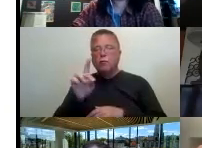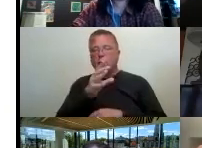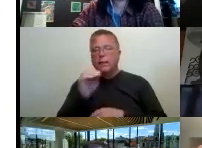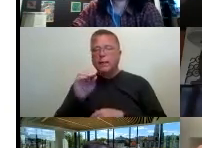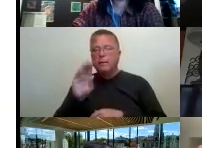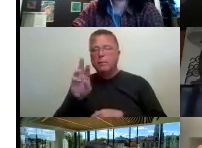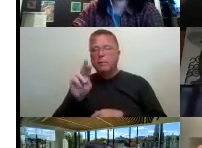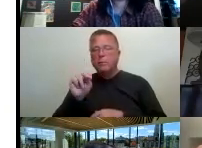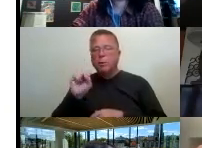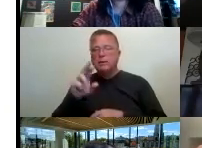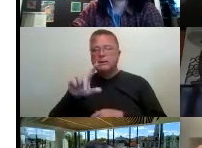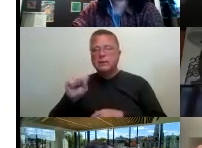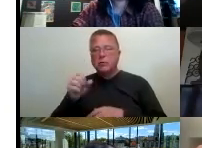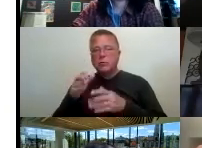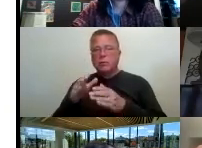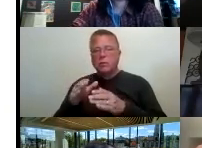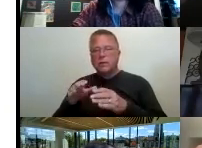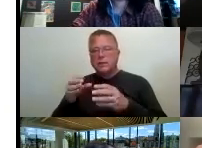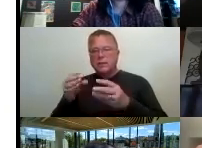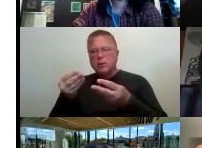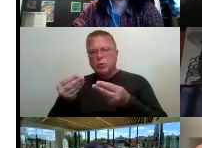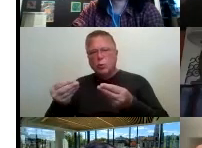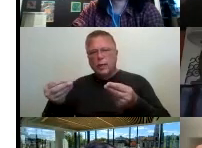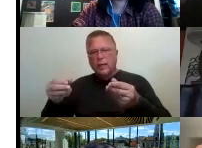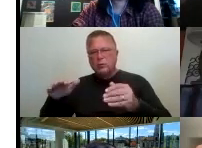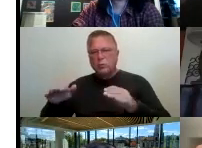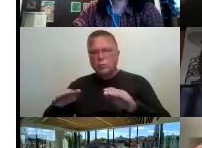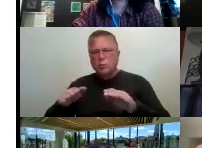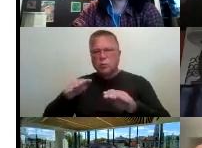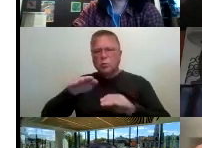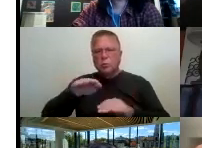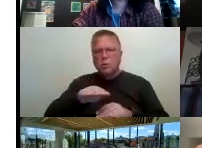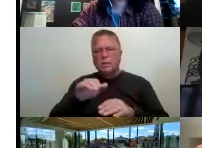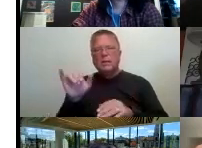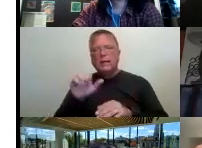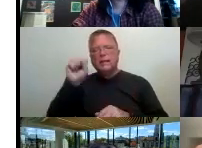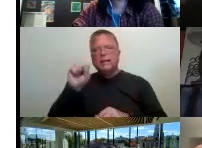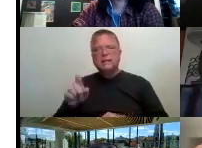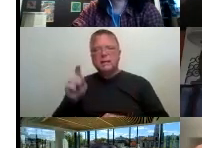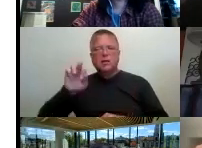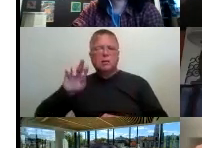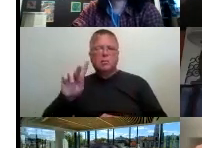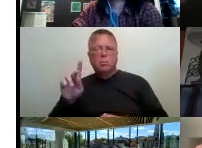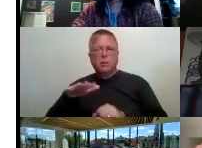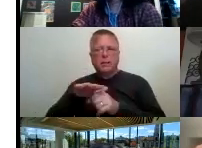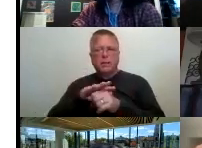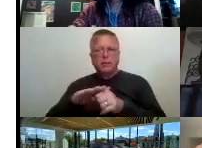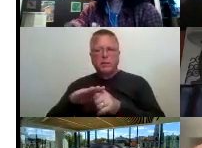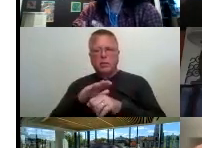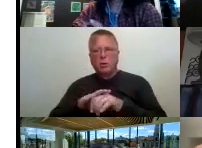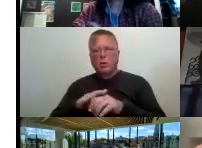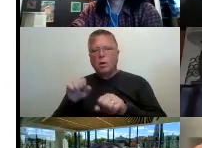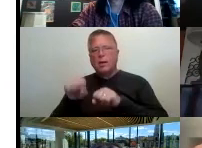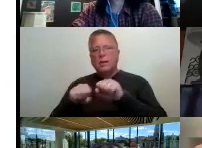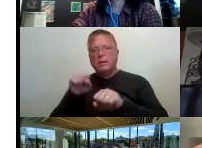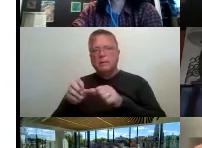The speed bumps are gradual. They're like the ones in the South Park area around the path, the bike path.